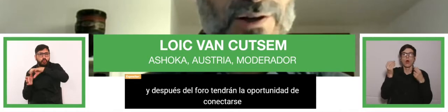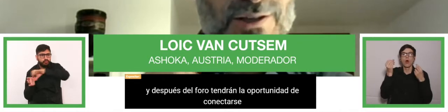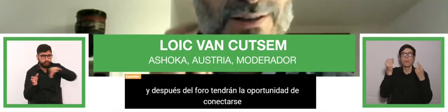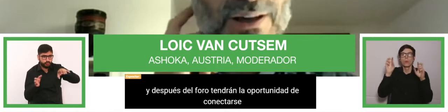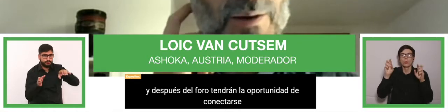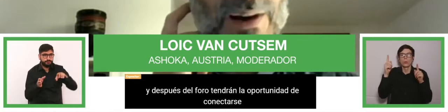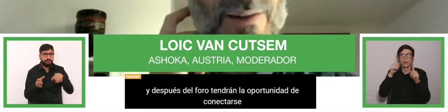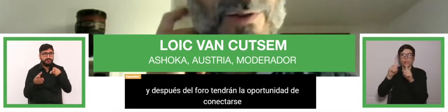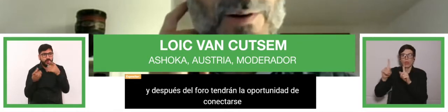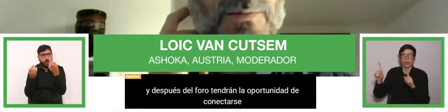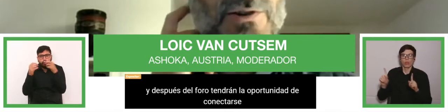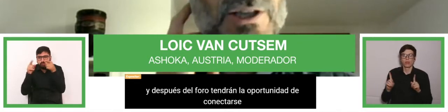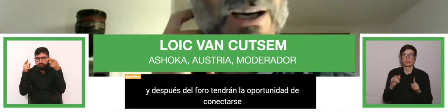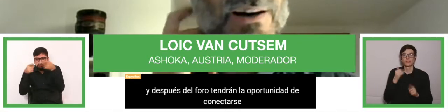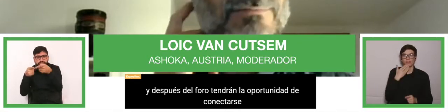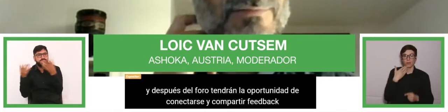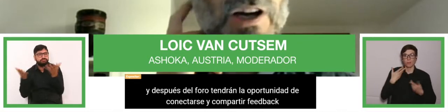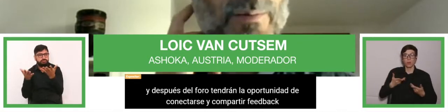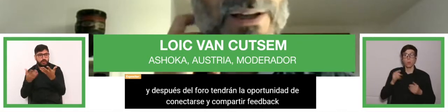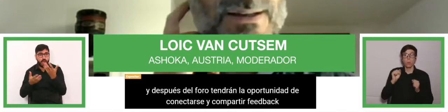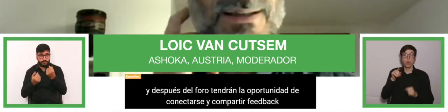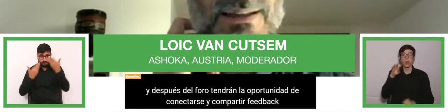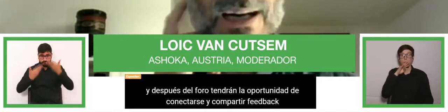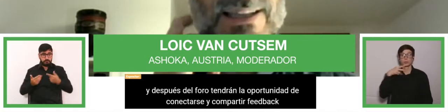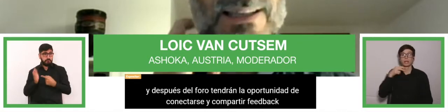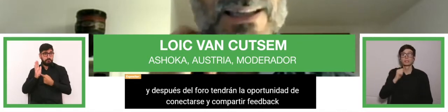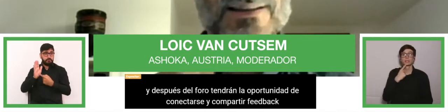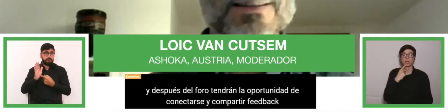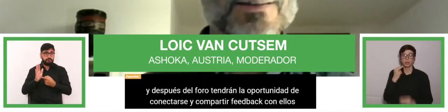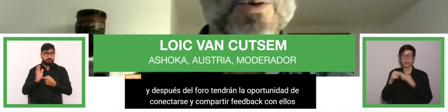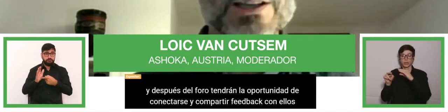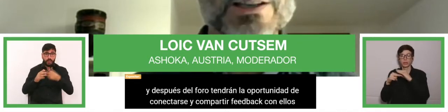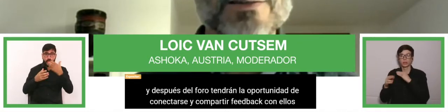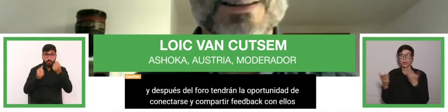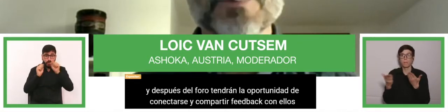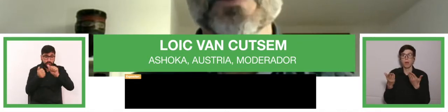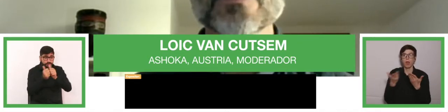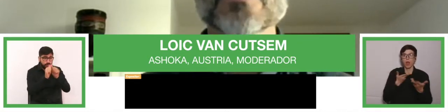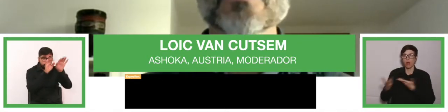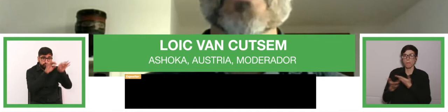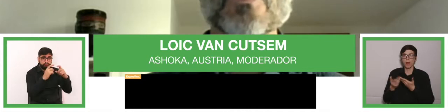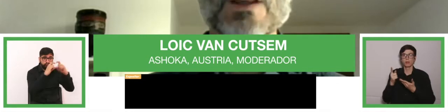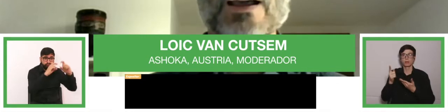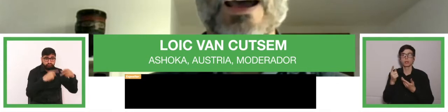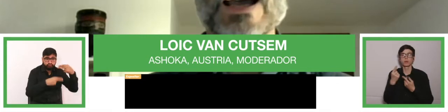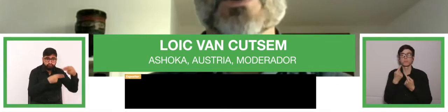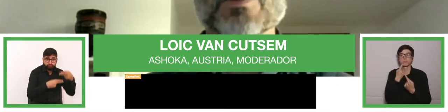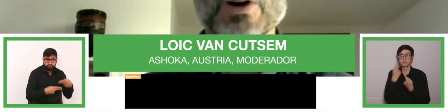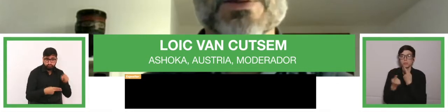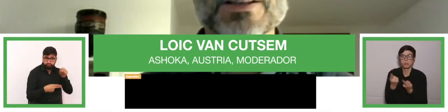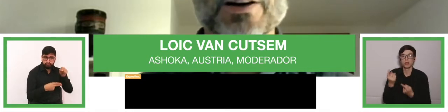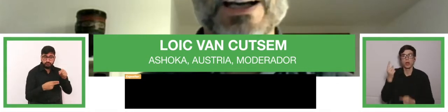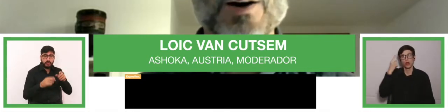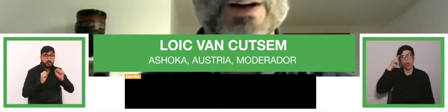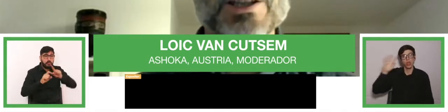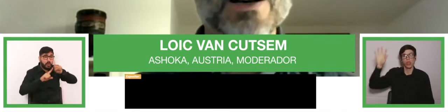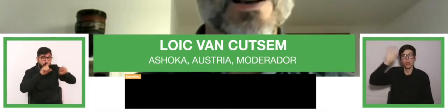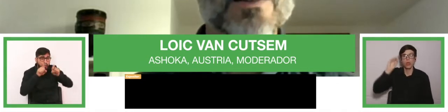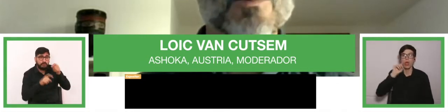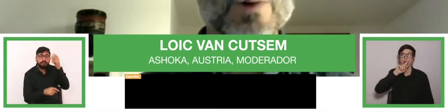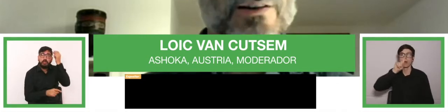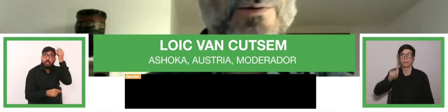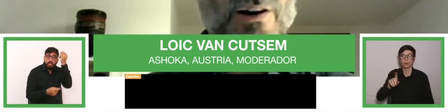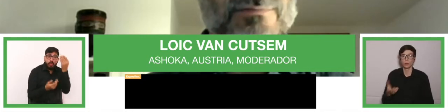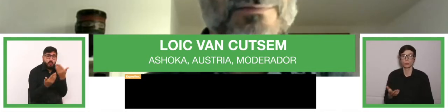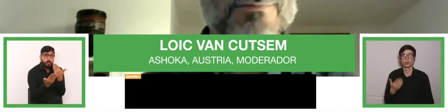chat function on the platform to share comments, ideas, questions, sus ideas, sus preguntas. And you can perhaps start now by